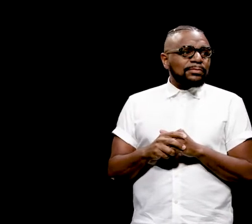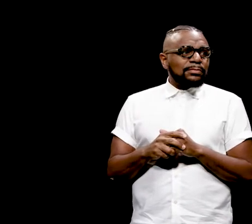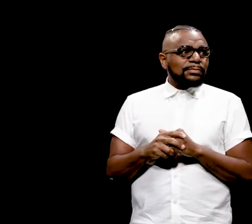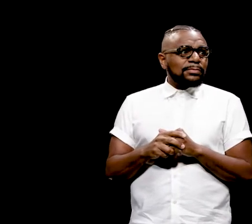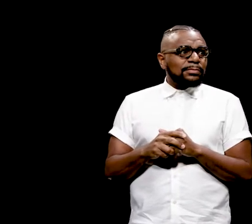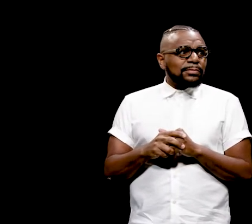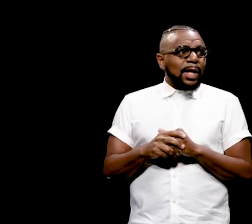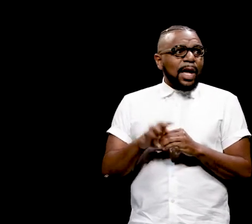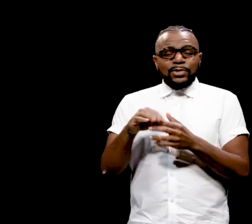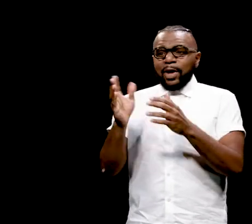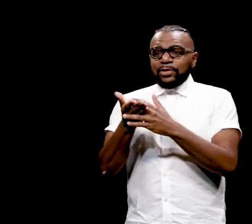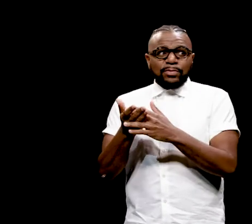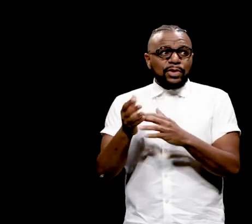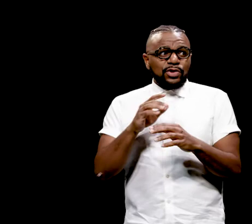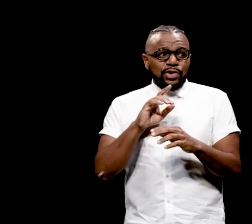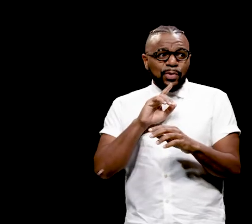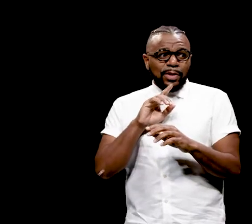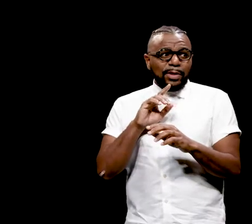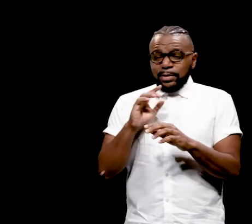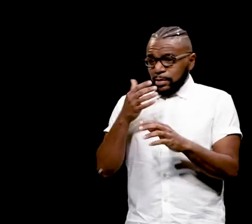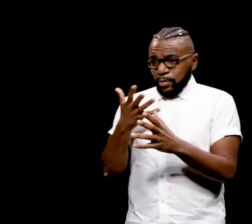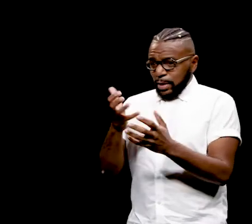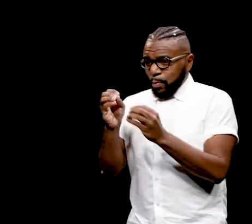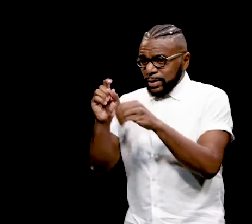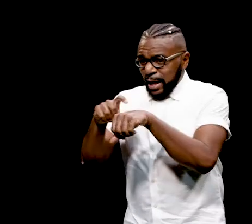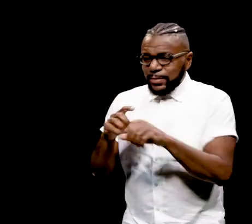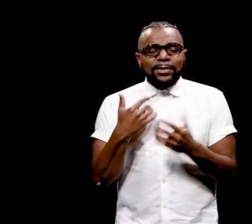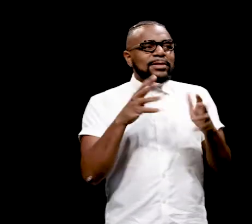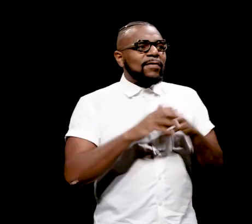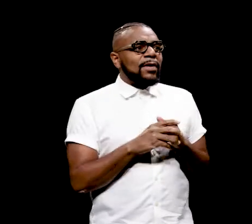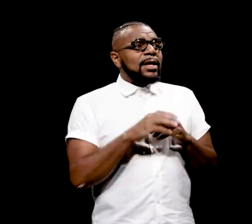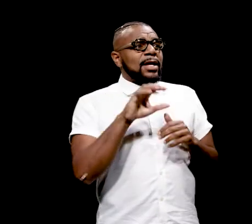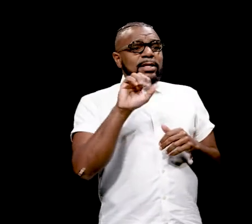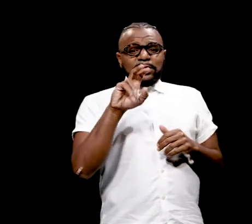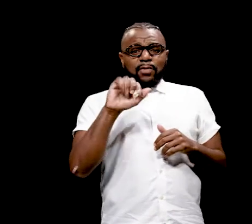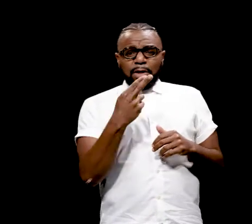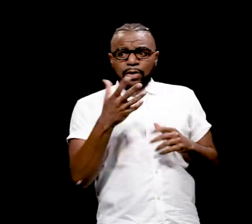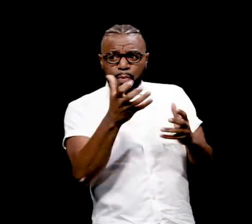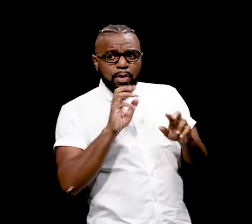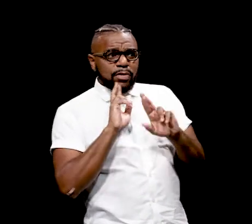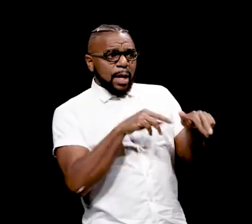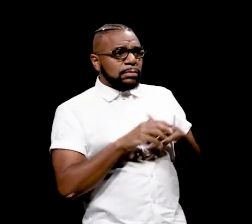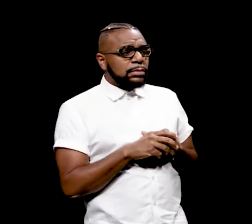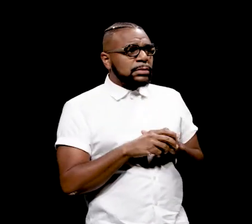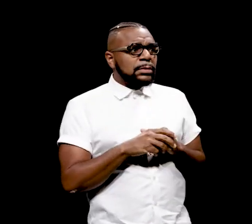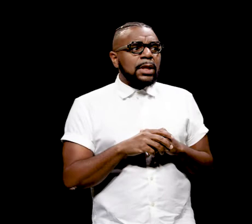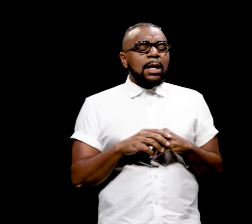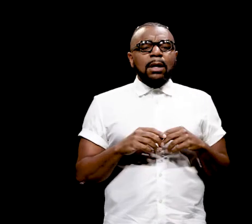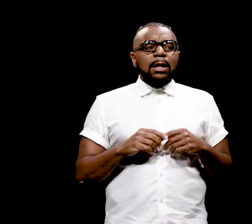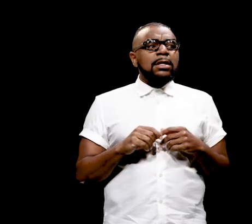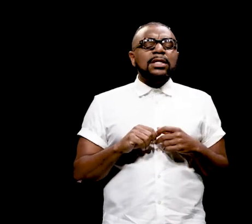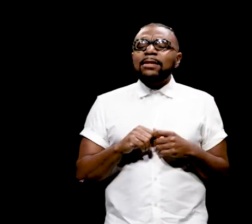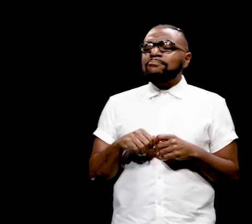you. Sorry, I interrupted your response. Would you like to finish your time? No, that was good. Thank you. Fantastic. Thank you. Sarah, would you like a minute to respond? This is where